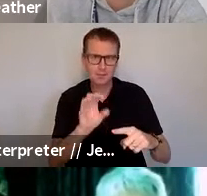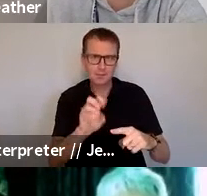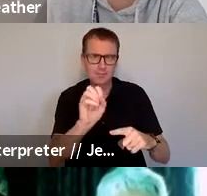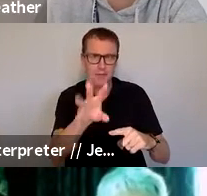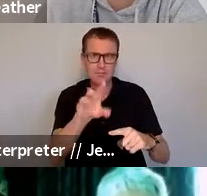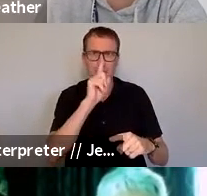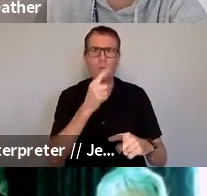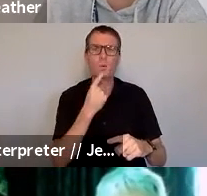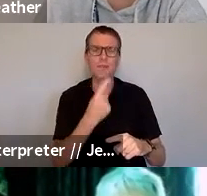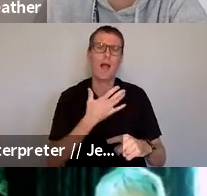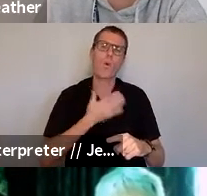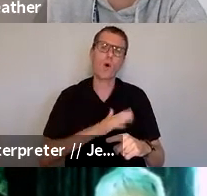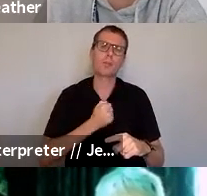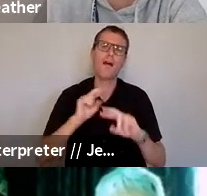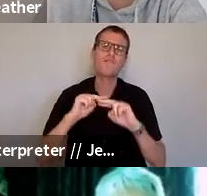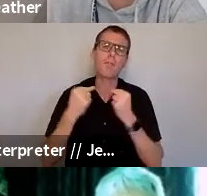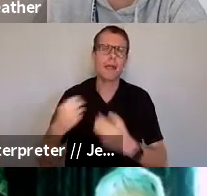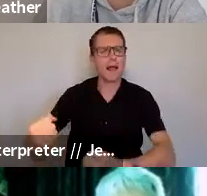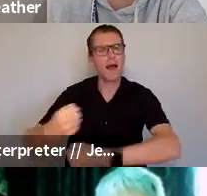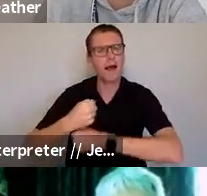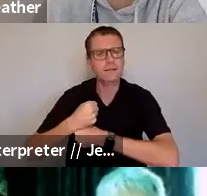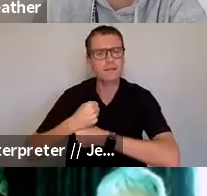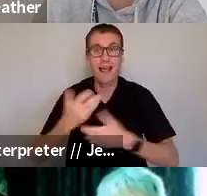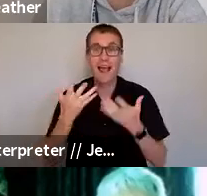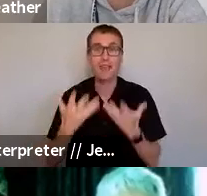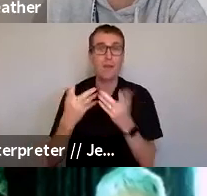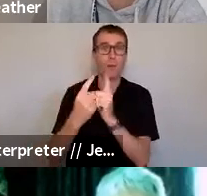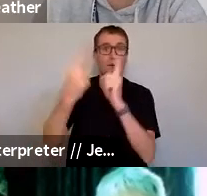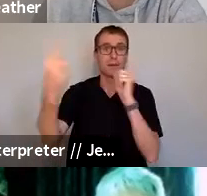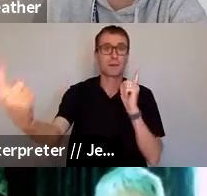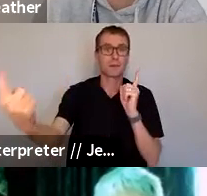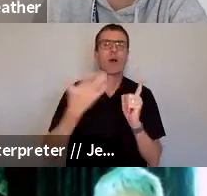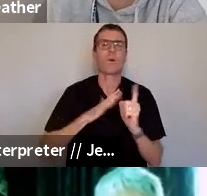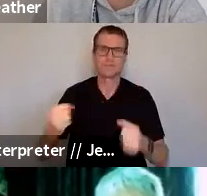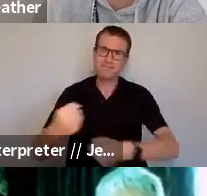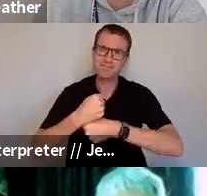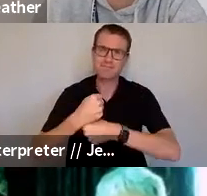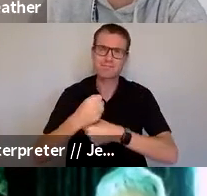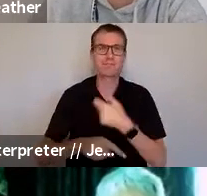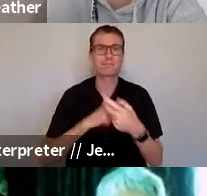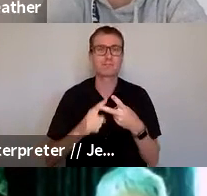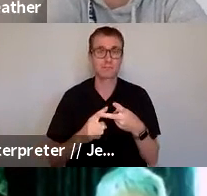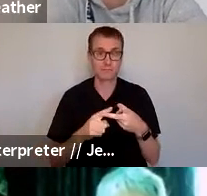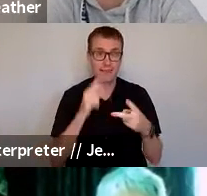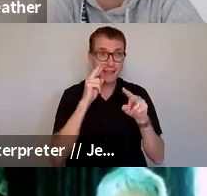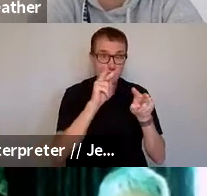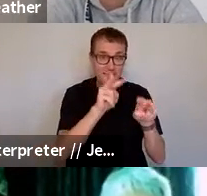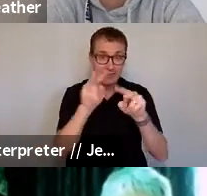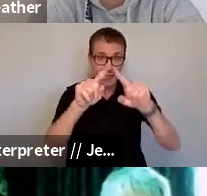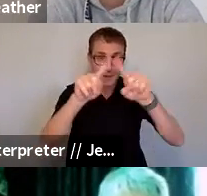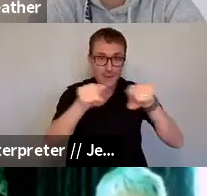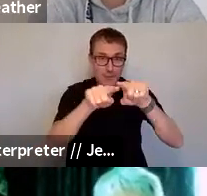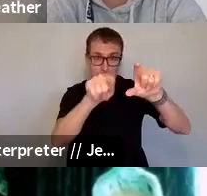family members, of course, people they can't access at the moment. Some people wanting to hug other people on this call, which is very nice.